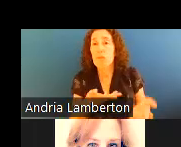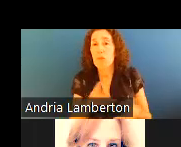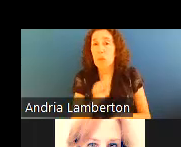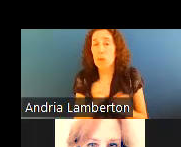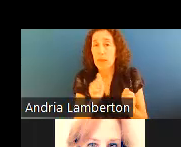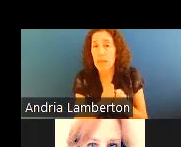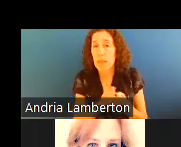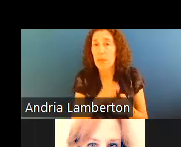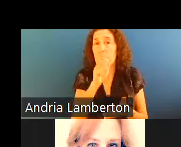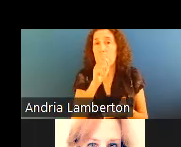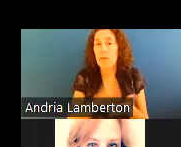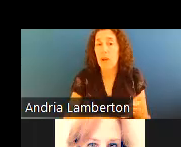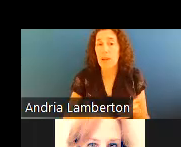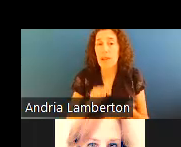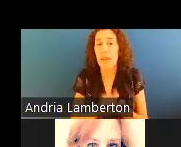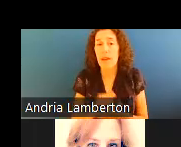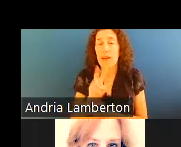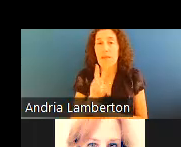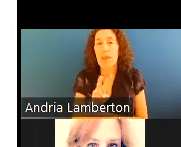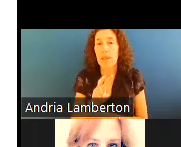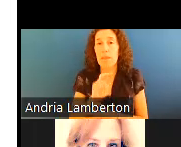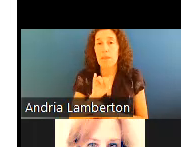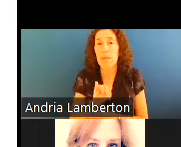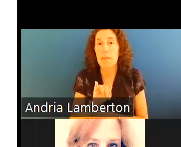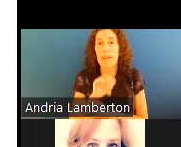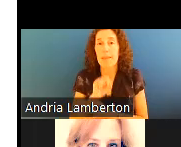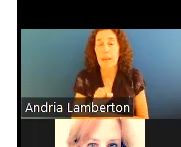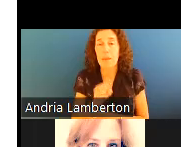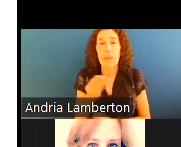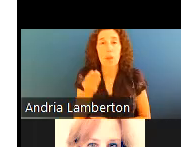victim impact statement is and what the judge is considering.